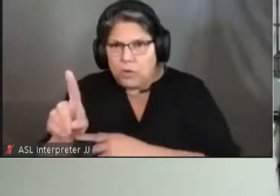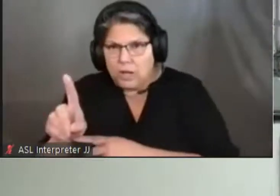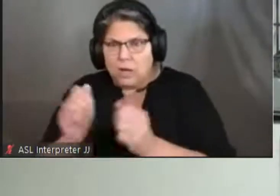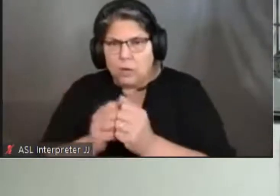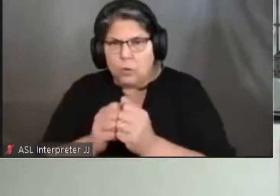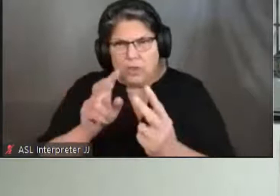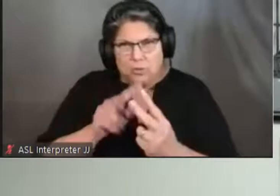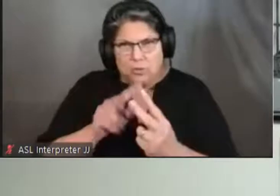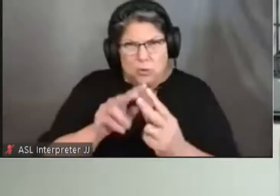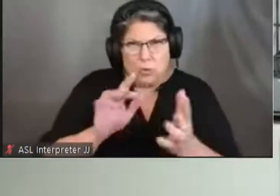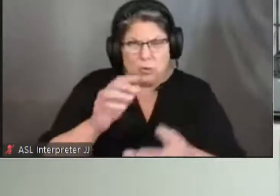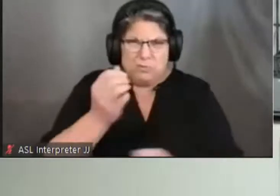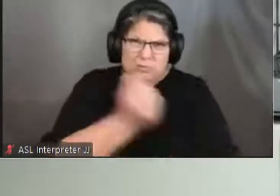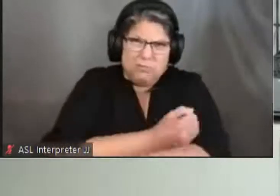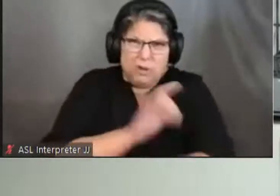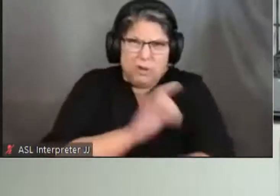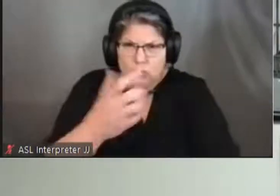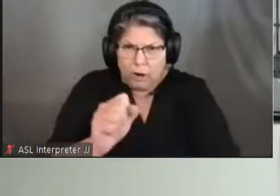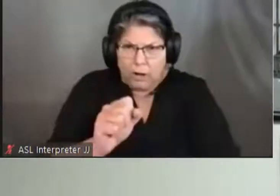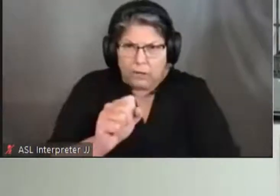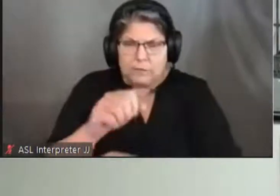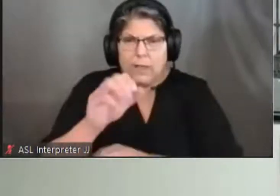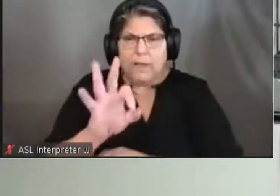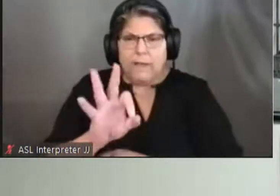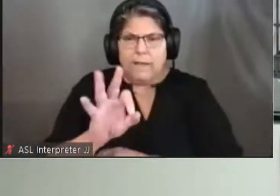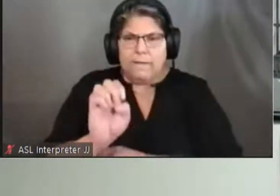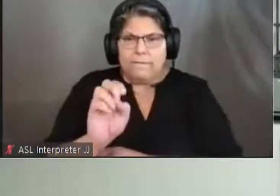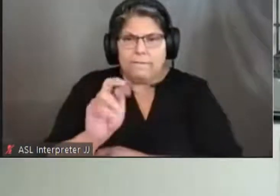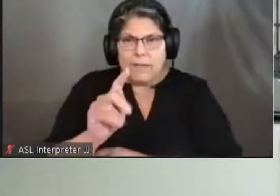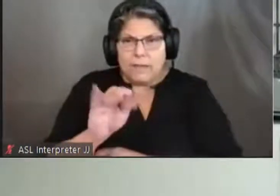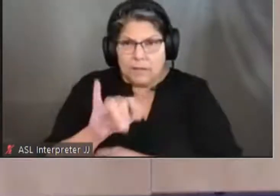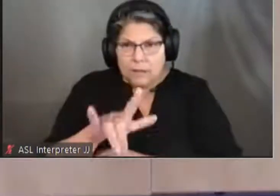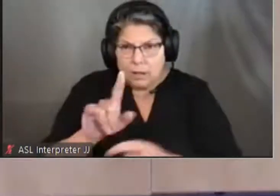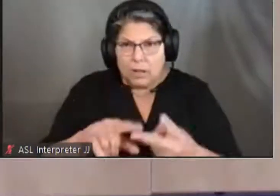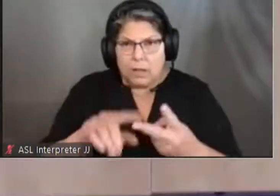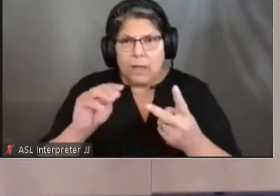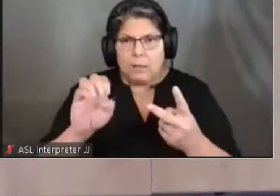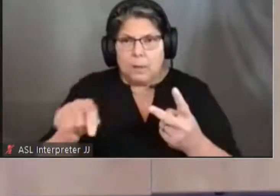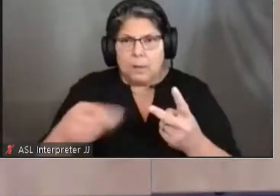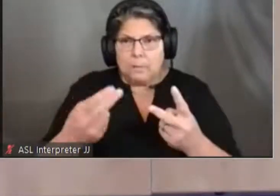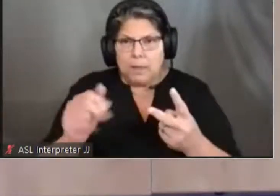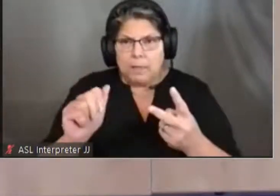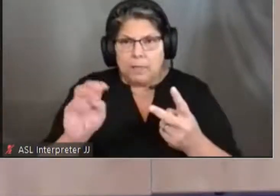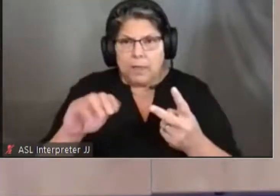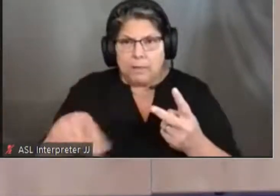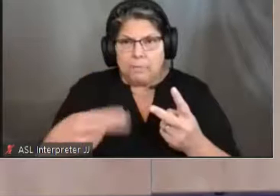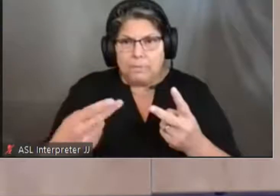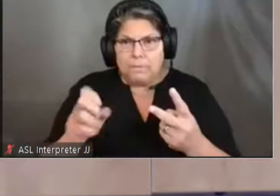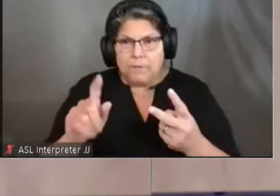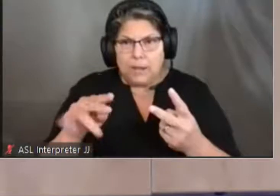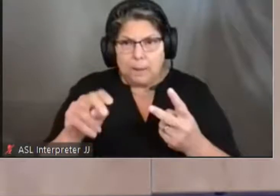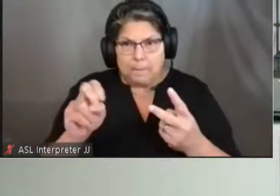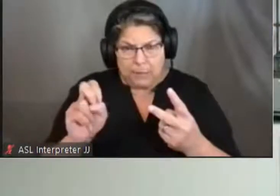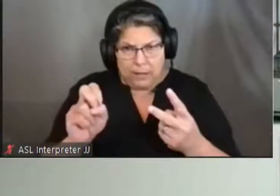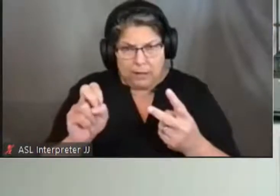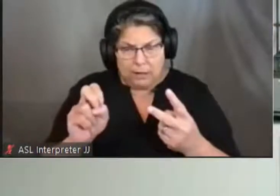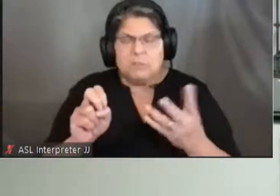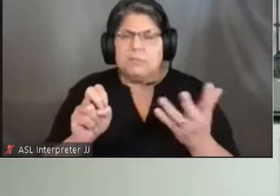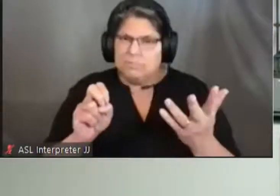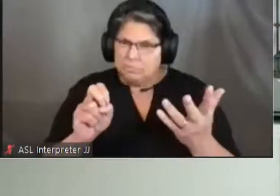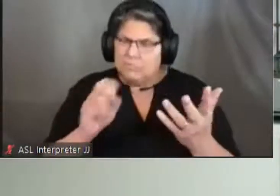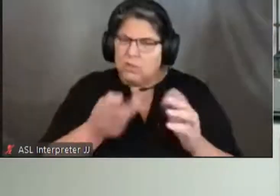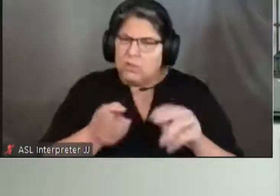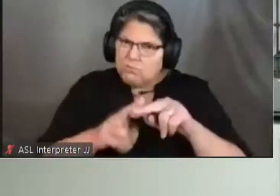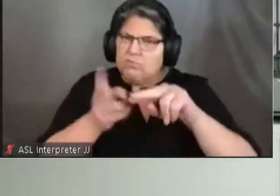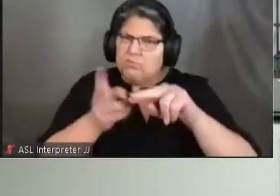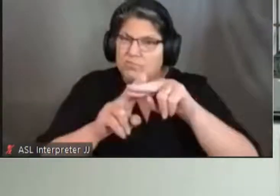and methamphetamine in our county, and they are on the rise. And there actually has been 1 death reported in this past week. So